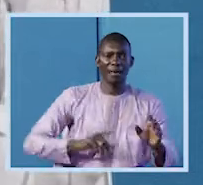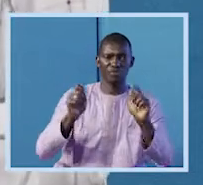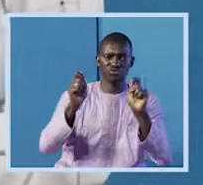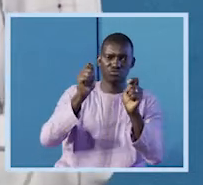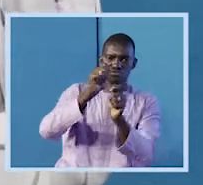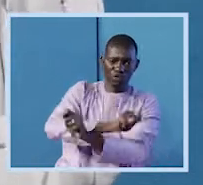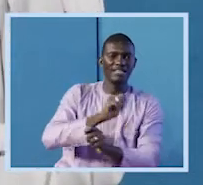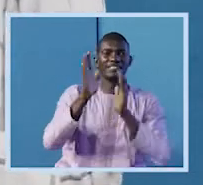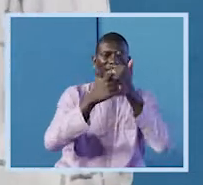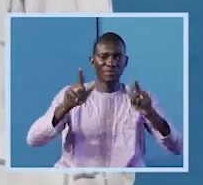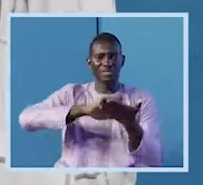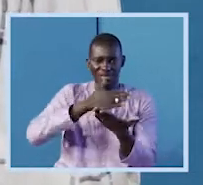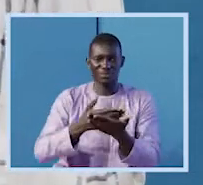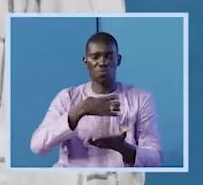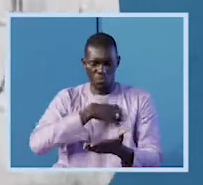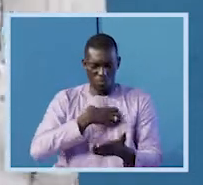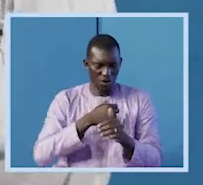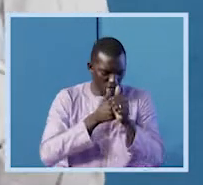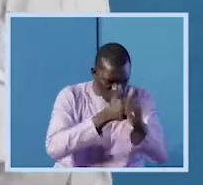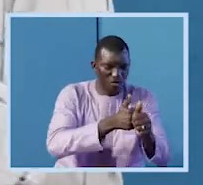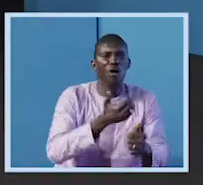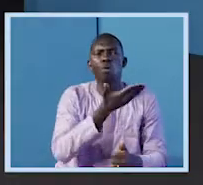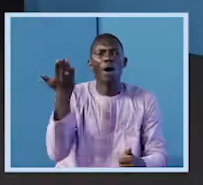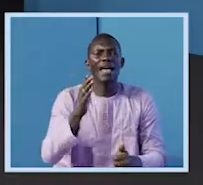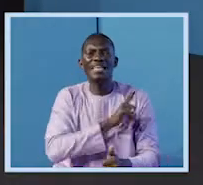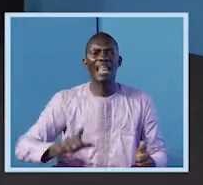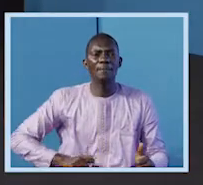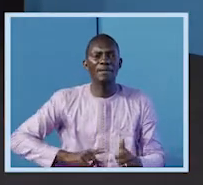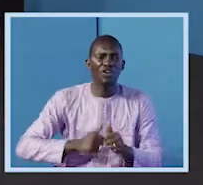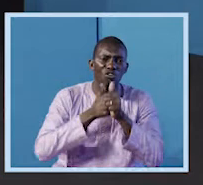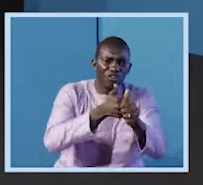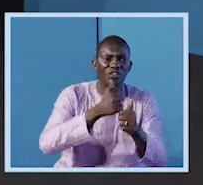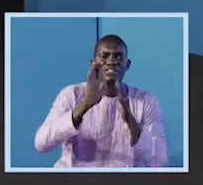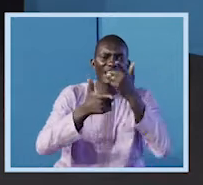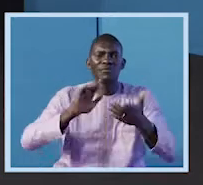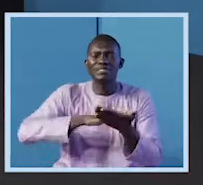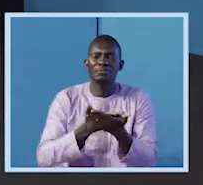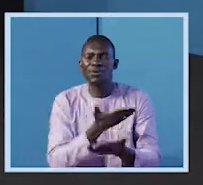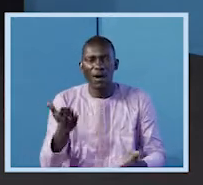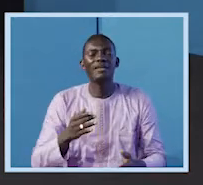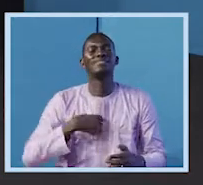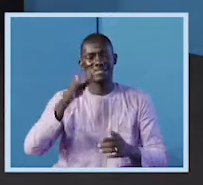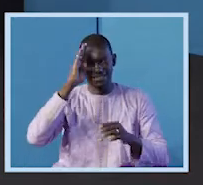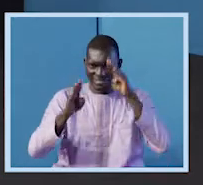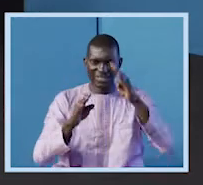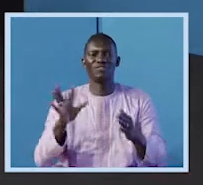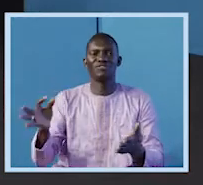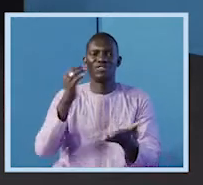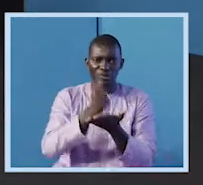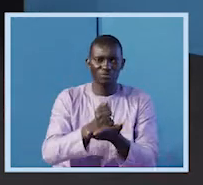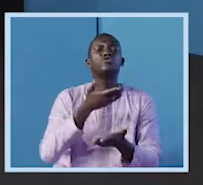sign language interpretation is your passion. What motivated that? Yeah, actually, thank you very much for nominating me for the Youth of the